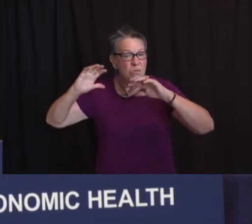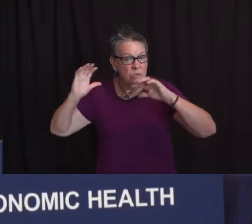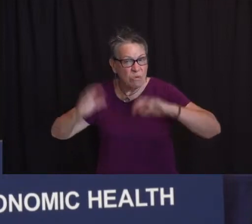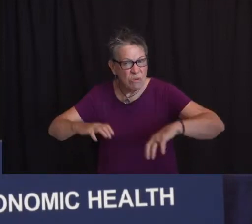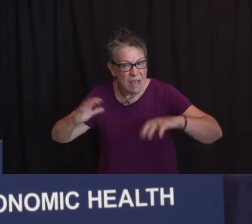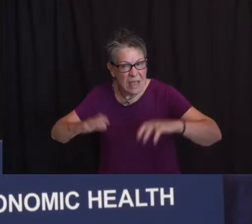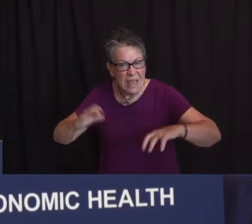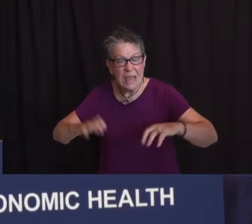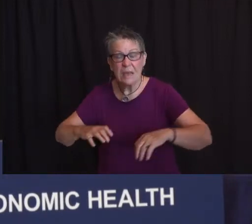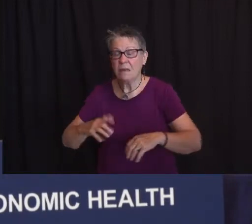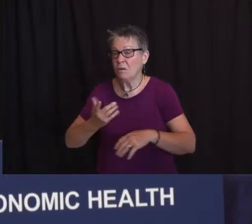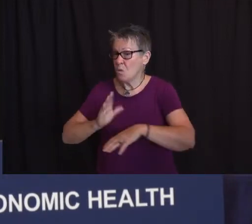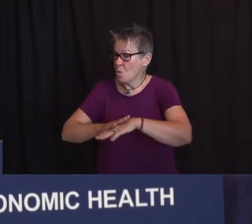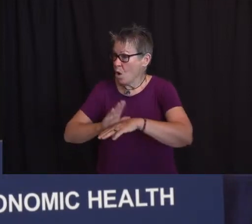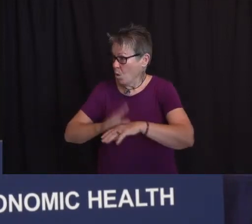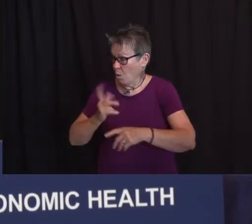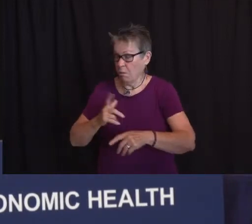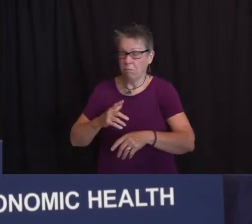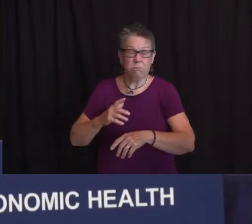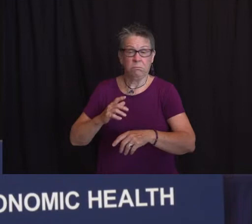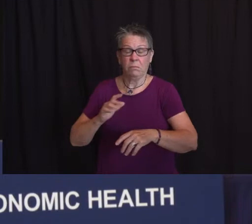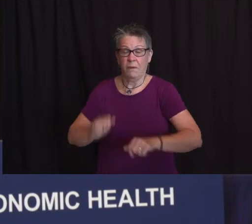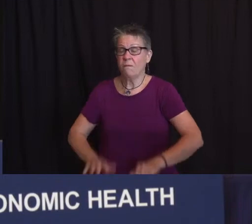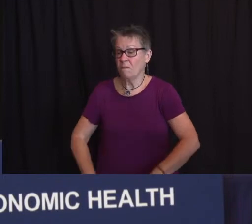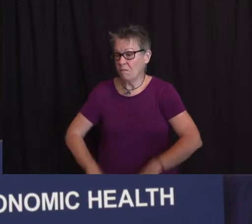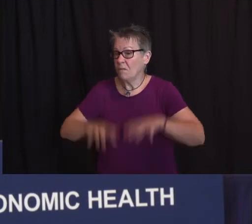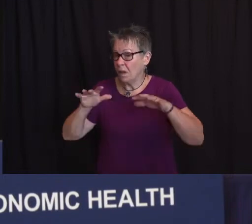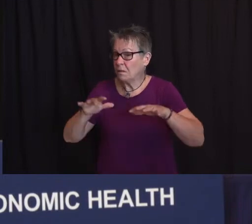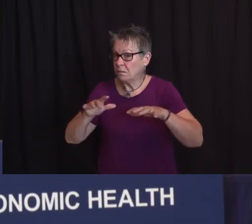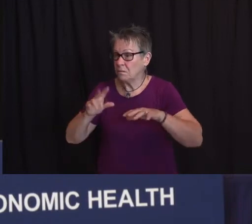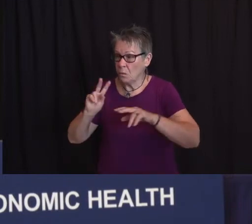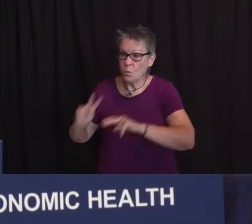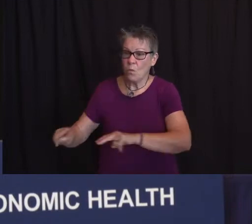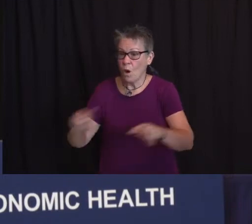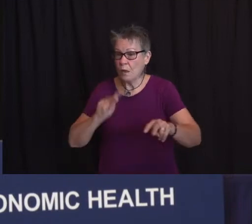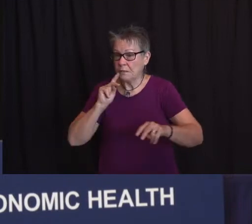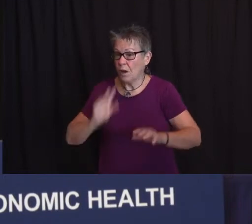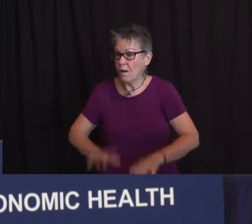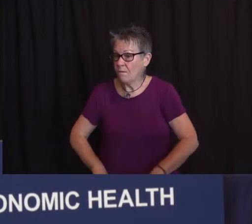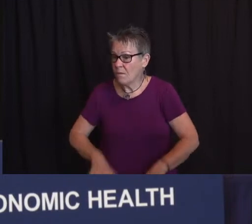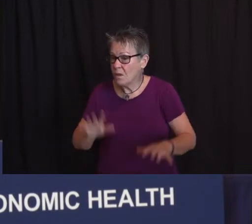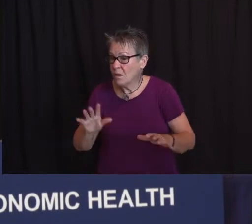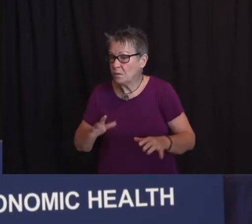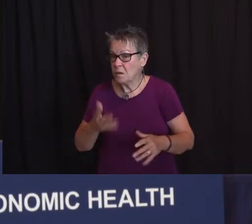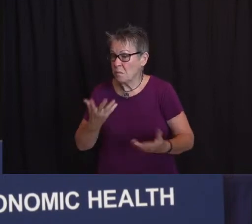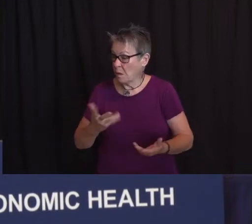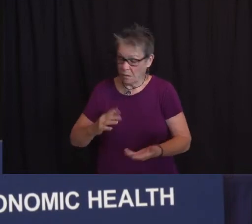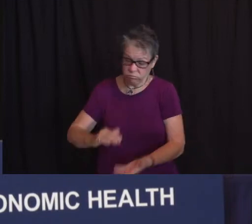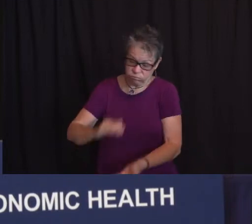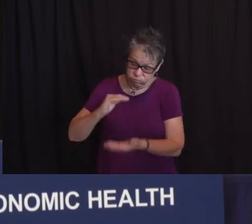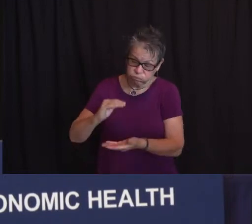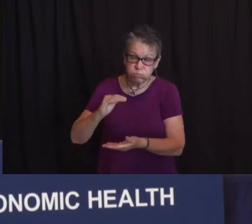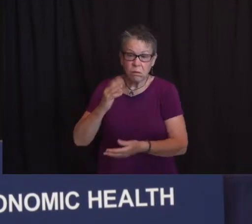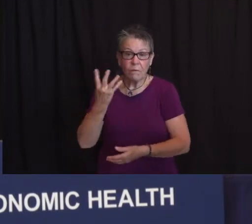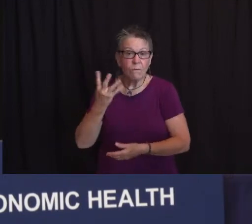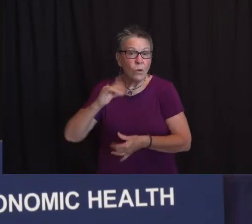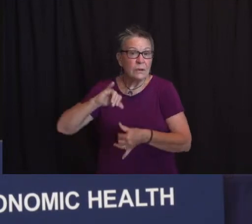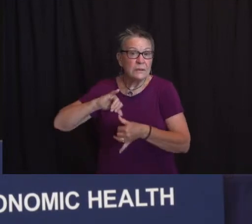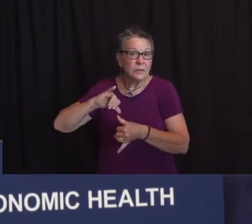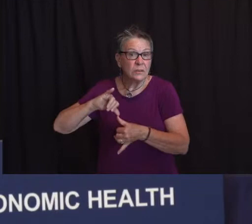of our 21 counties, with upwards of 4 inches expected to fall in some spots in the northern counties.